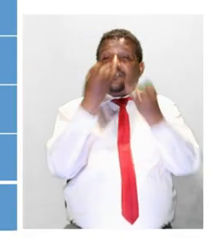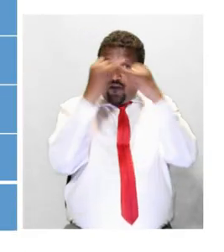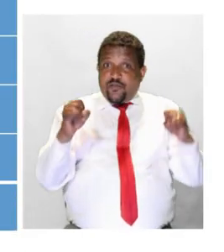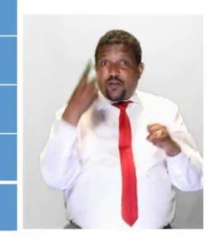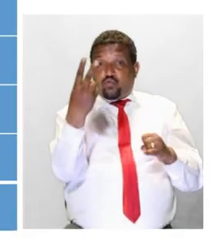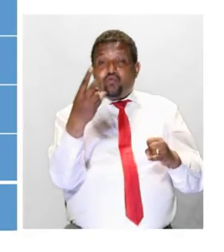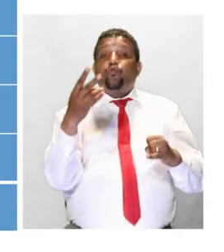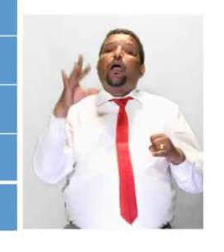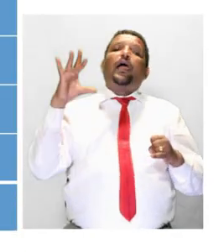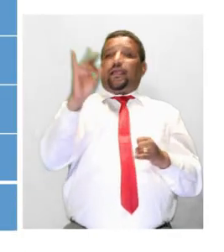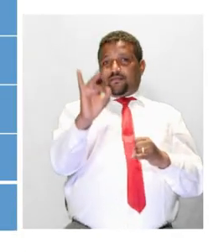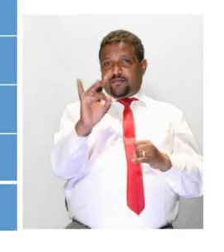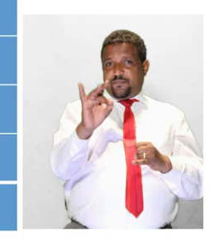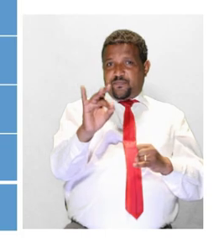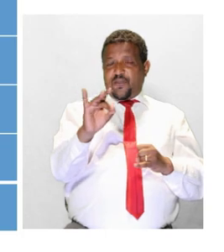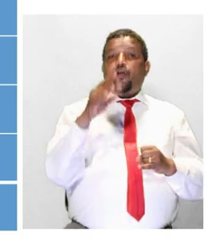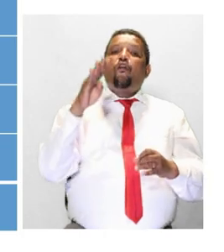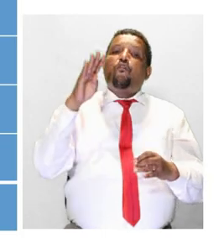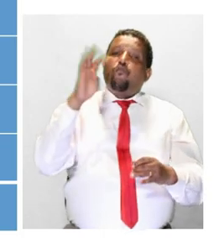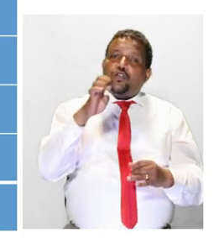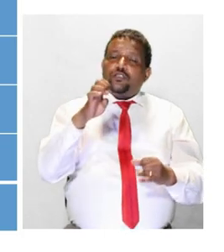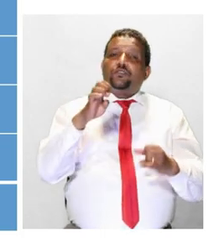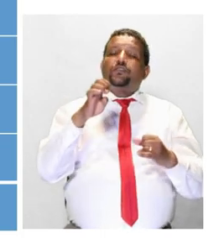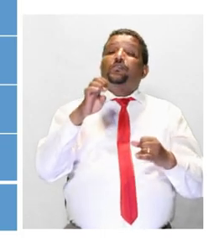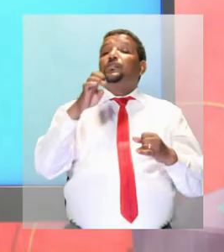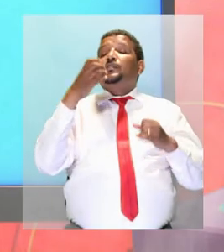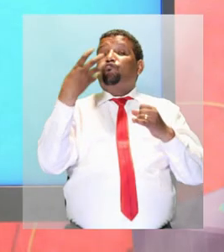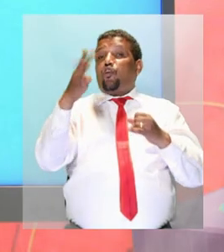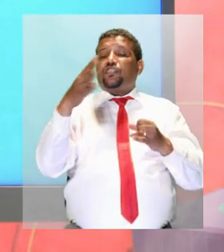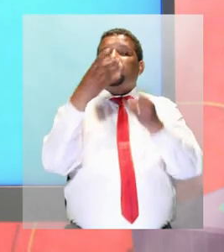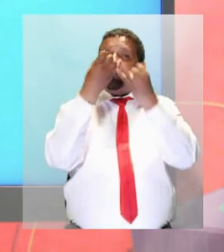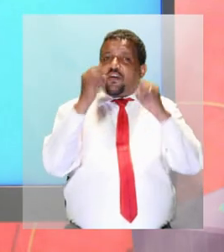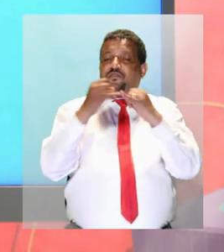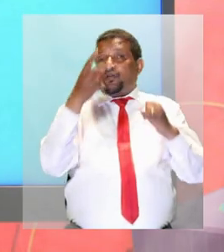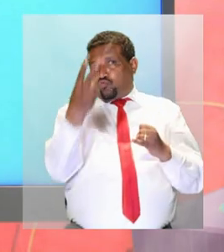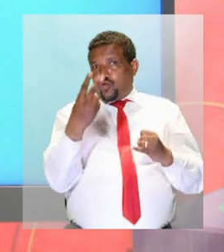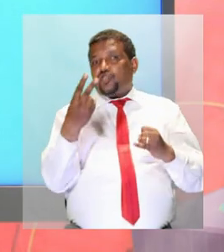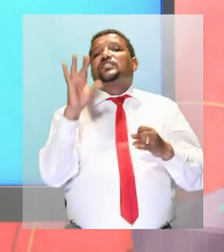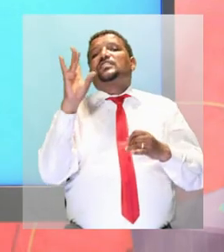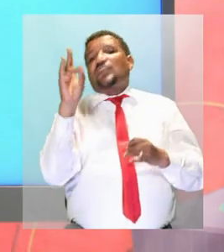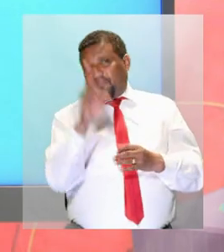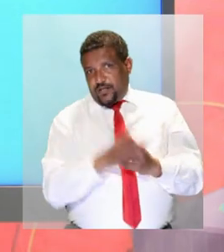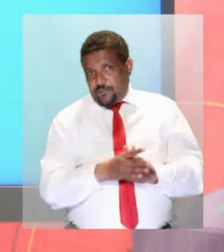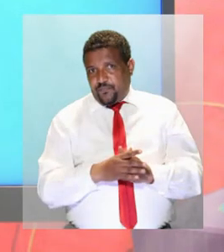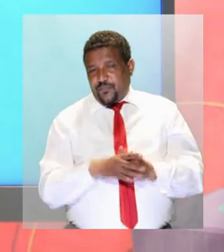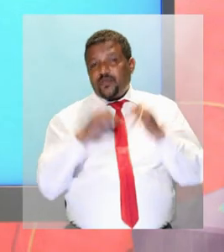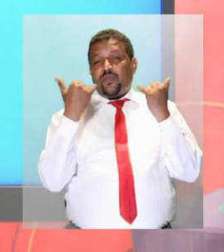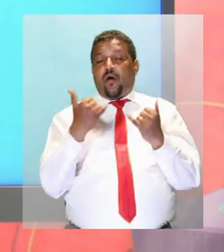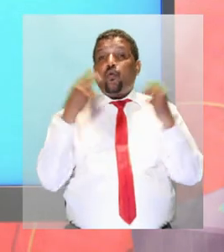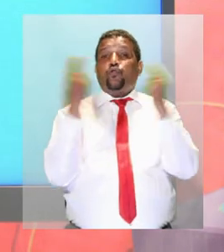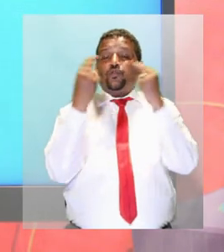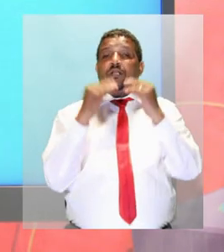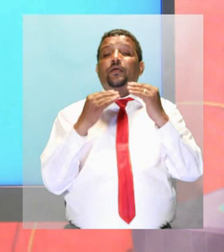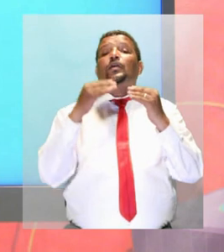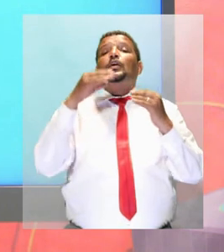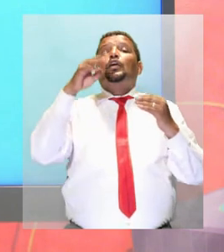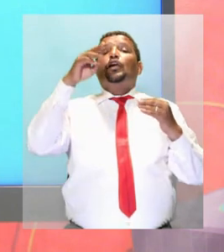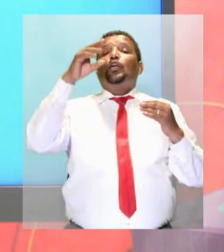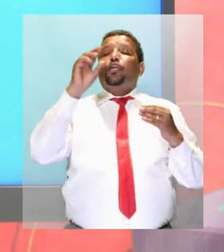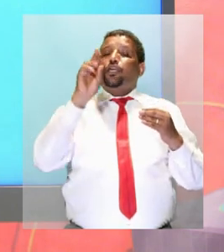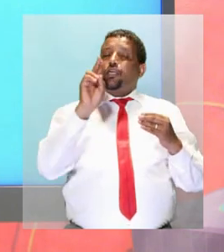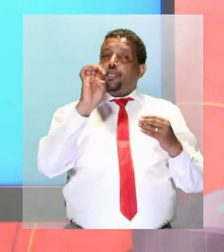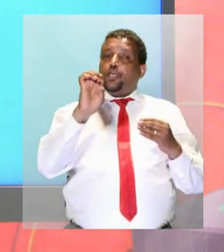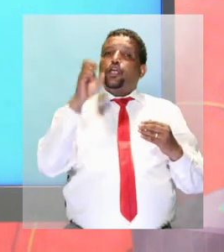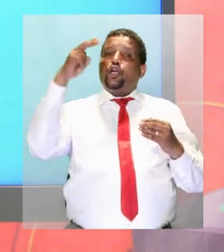finally, 14 divided by 2 is 7. Now, when we come across to the consumer equilibrium, we are going